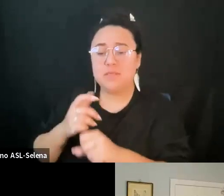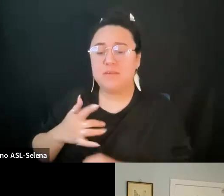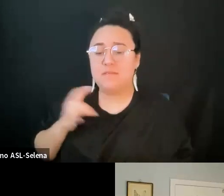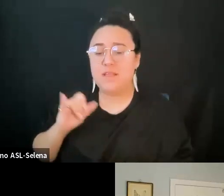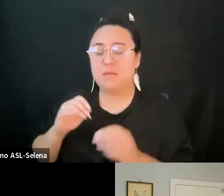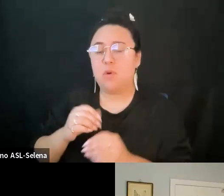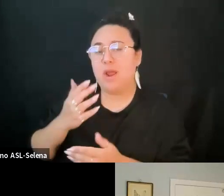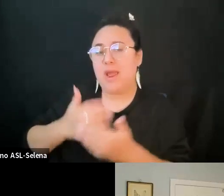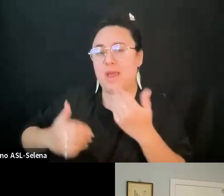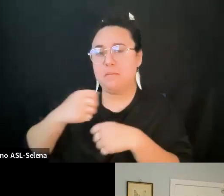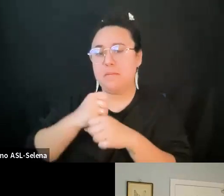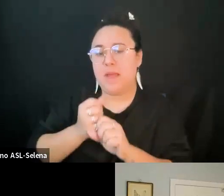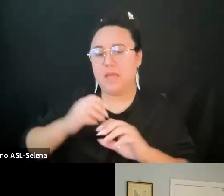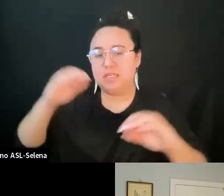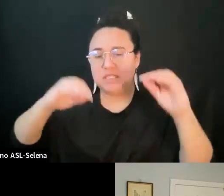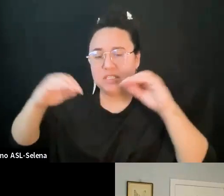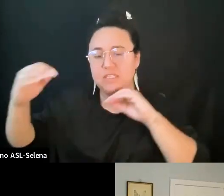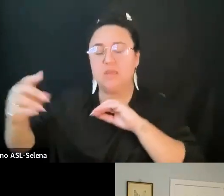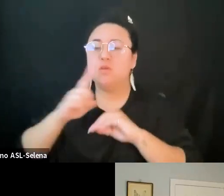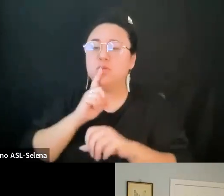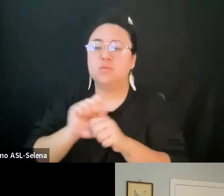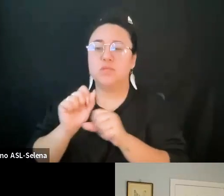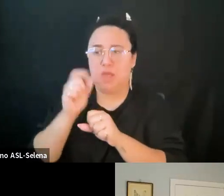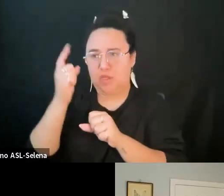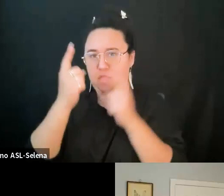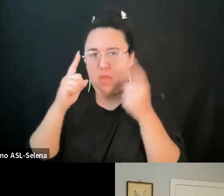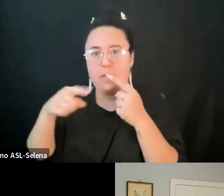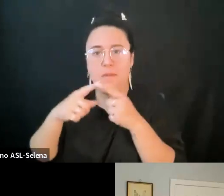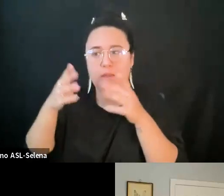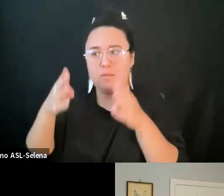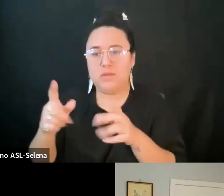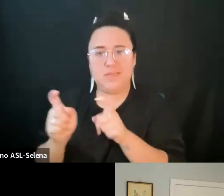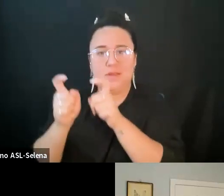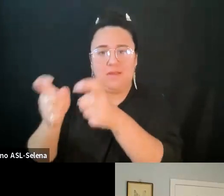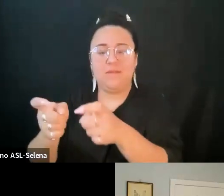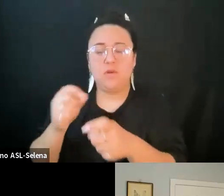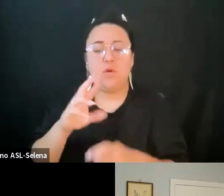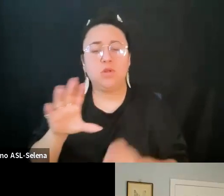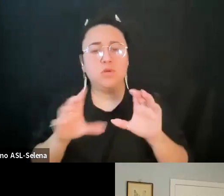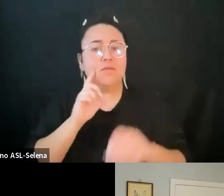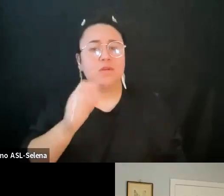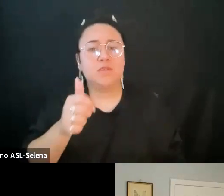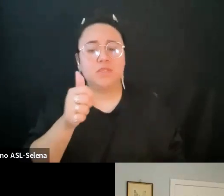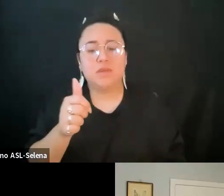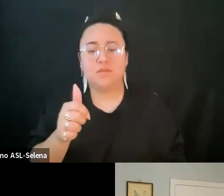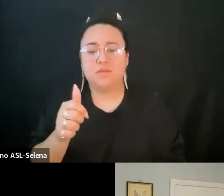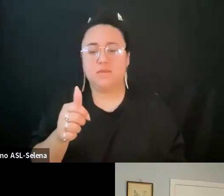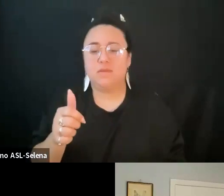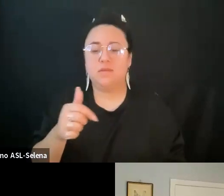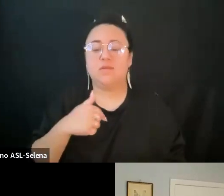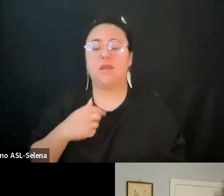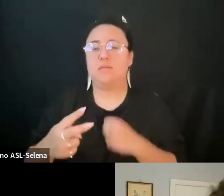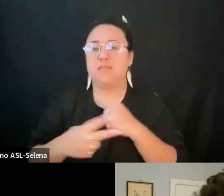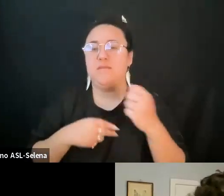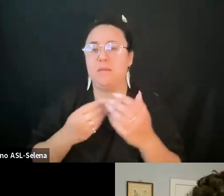more handmade. I feel like you really thought of the person you're giving it to. Or you can just do it for yourself. Because I mean, like, you're like, I'm going to save this